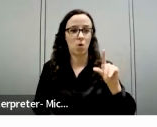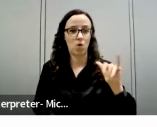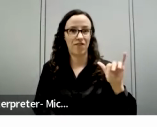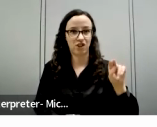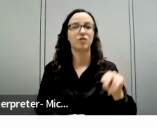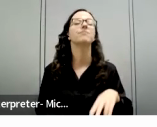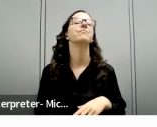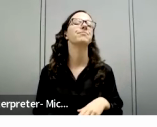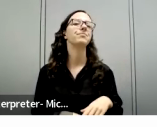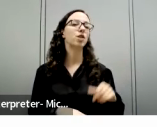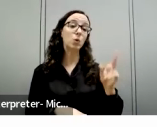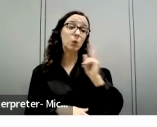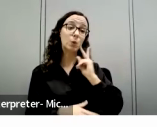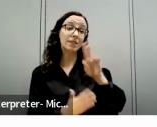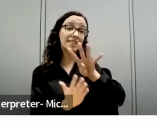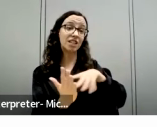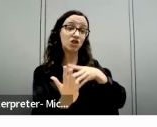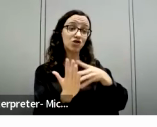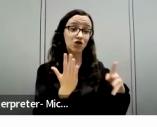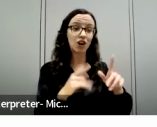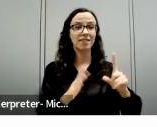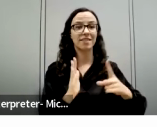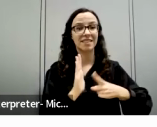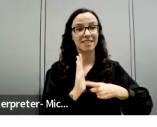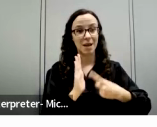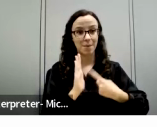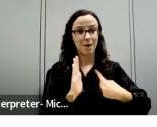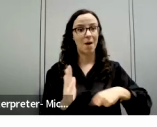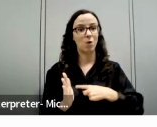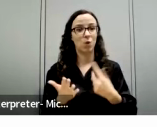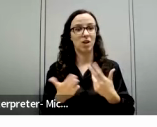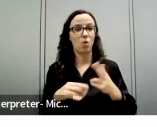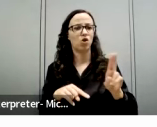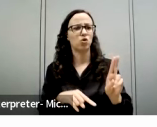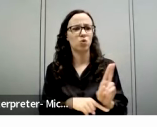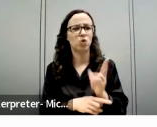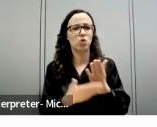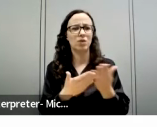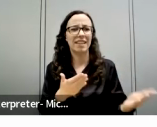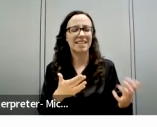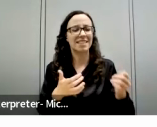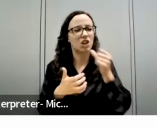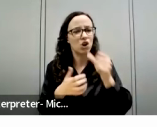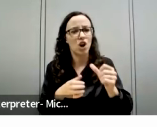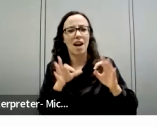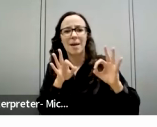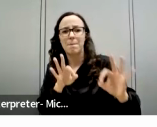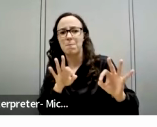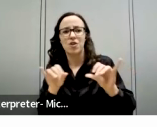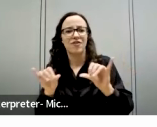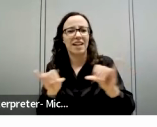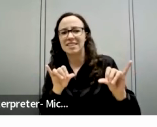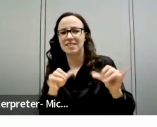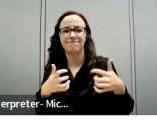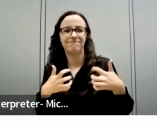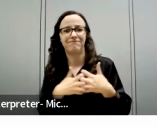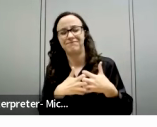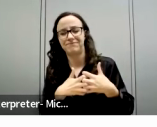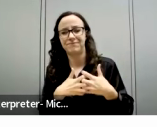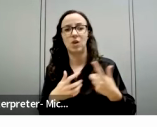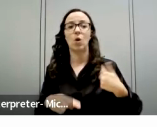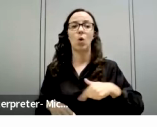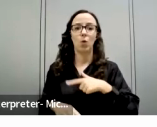chart, we might want to use things that are not compatible with each other. And in that, we can't remix those, but we